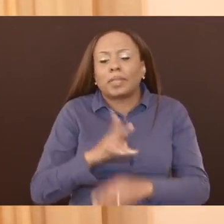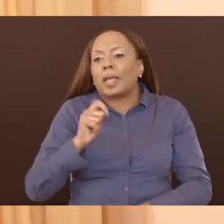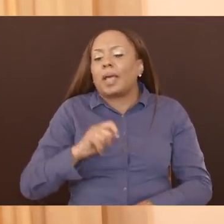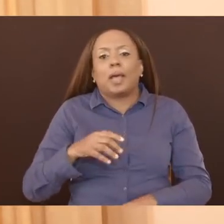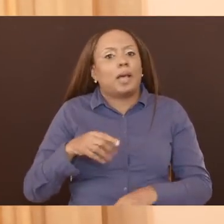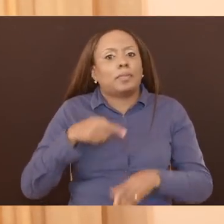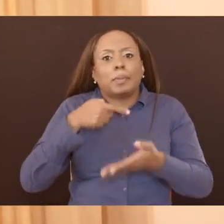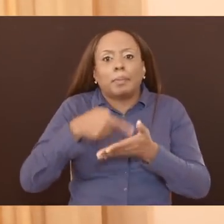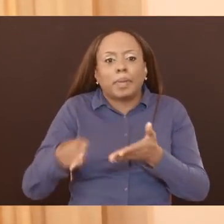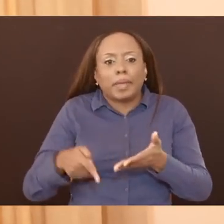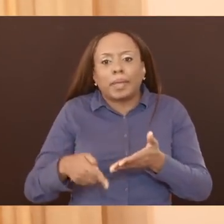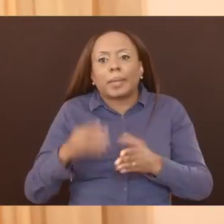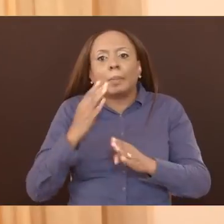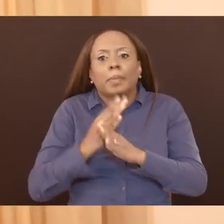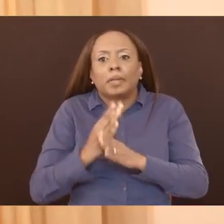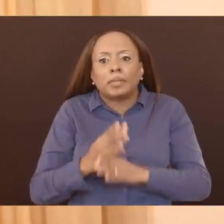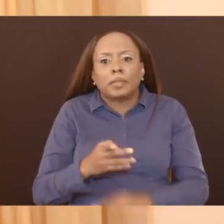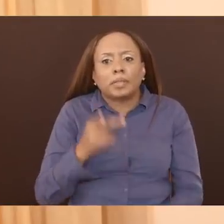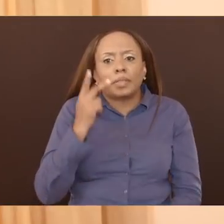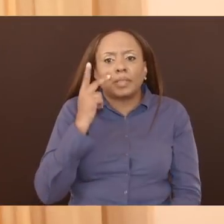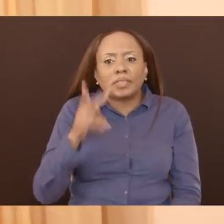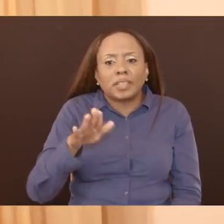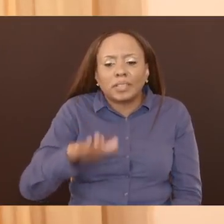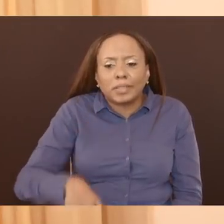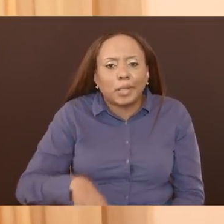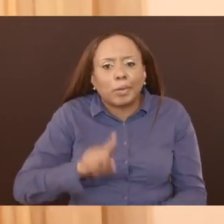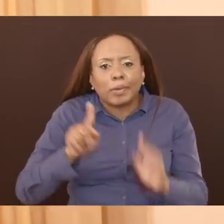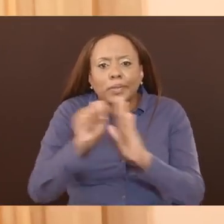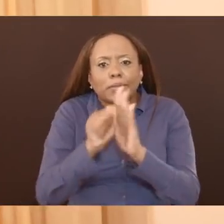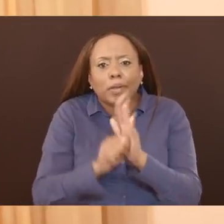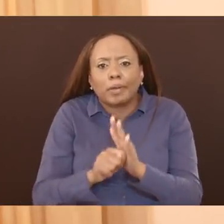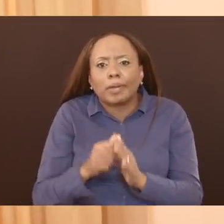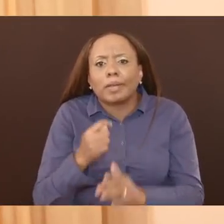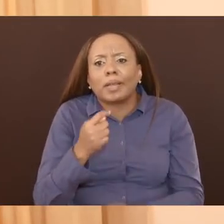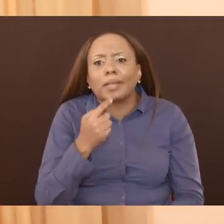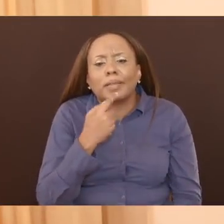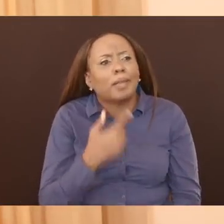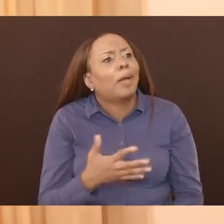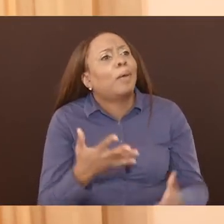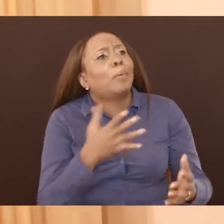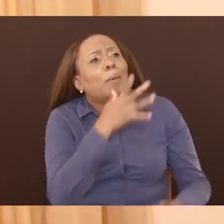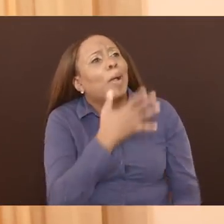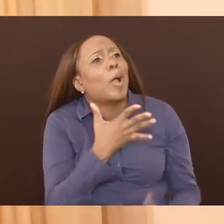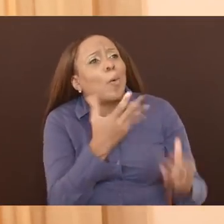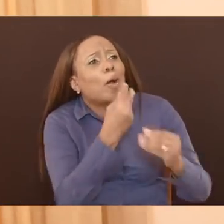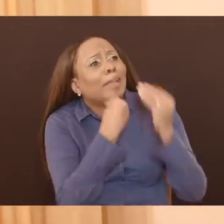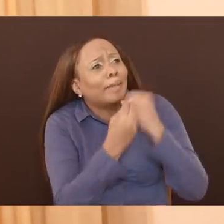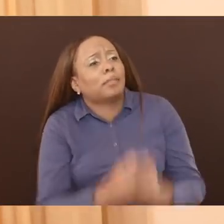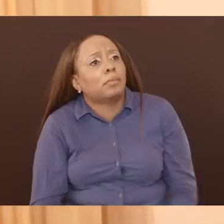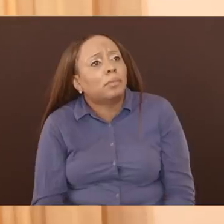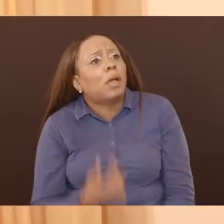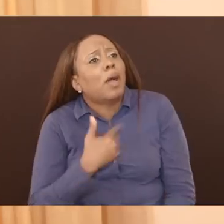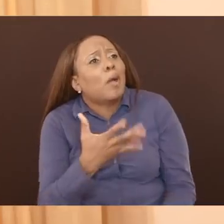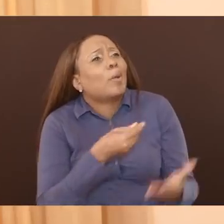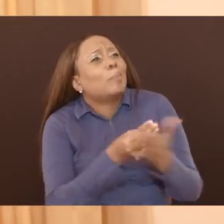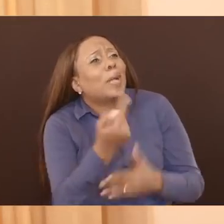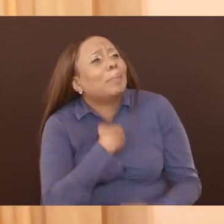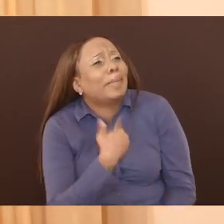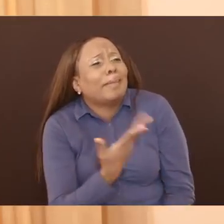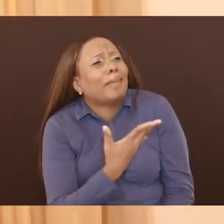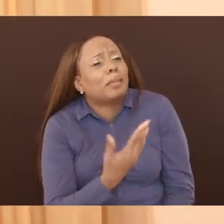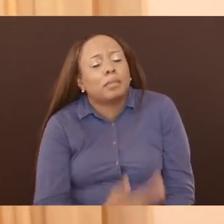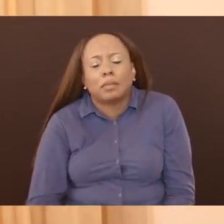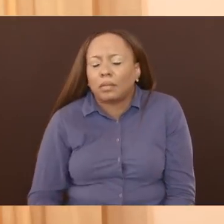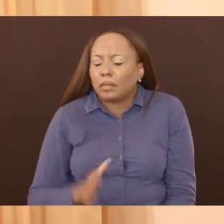to town. You ever see a child go in town yet and don't want something? They want something to eat. They want something. They're therefore going to have to